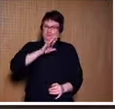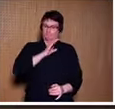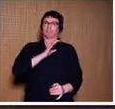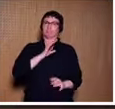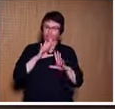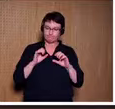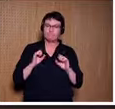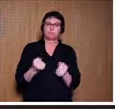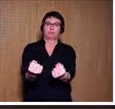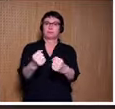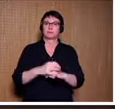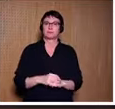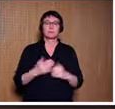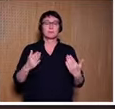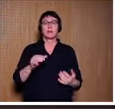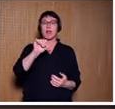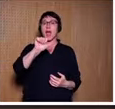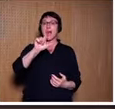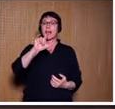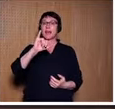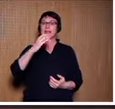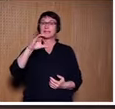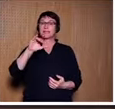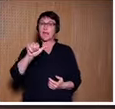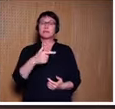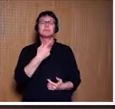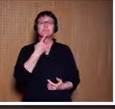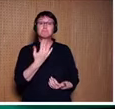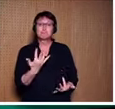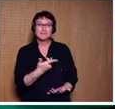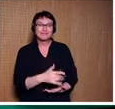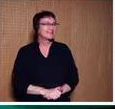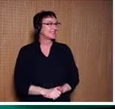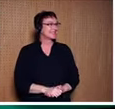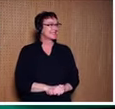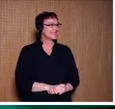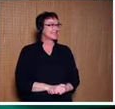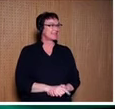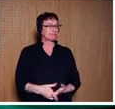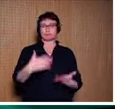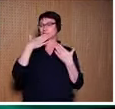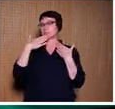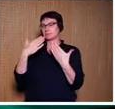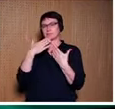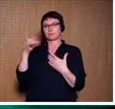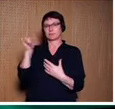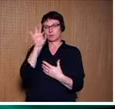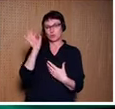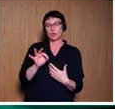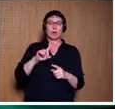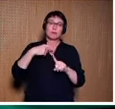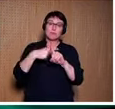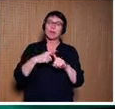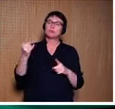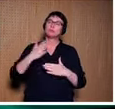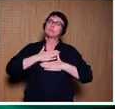Alicia's take on that. Okay, thank you. Thank you very much, and huge thanks for the question, and thanks as well for the very warm